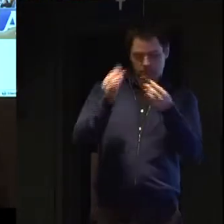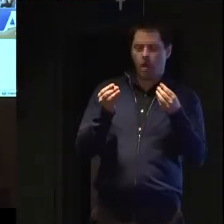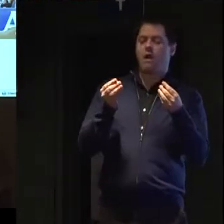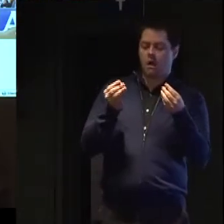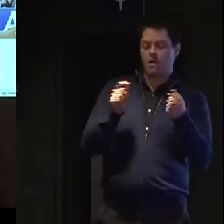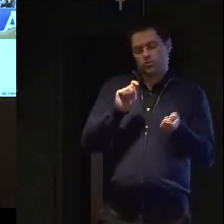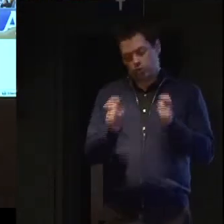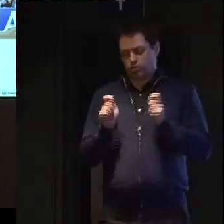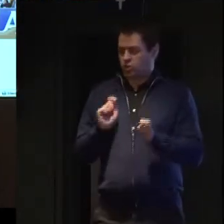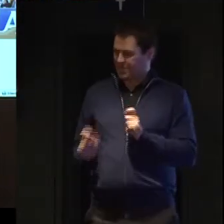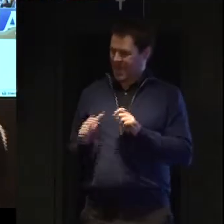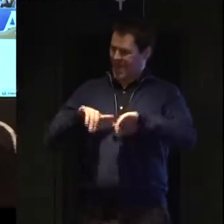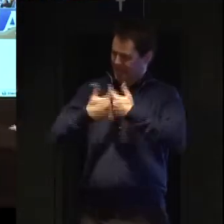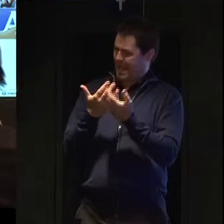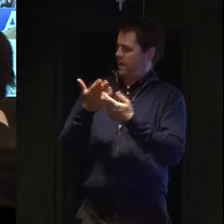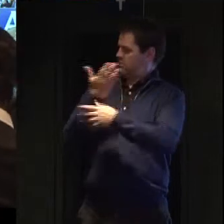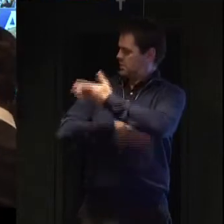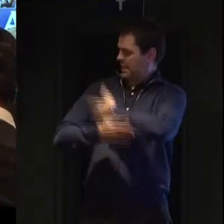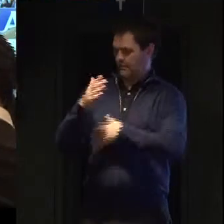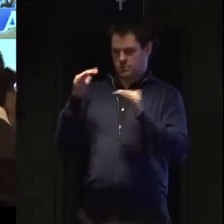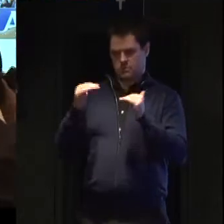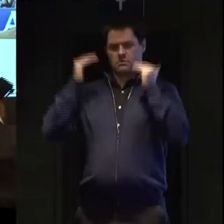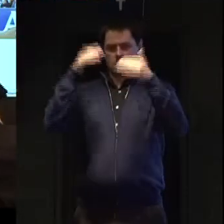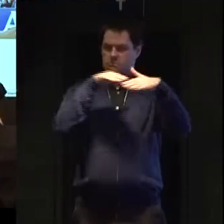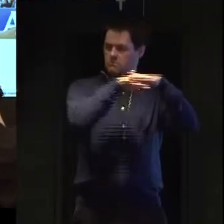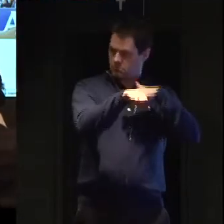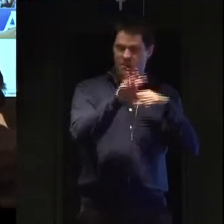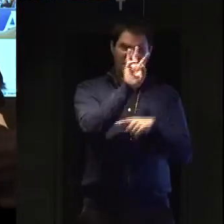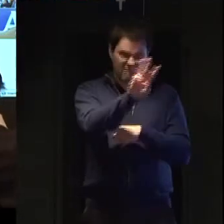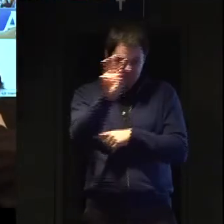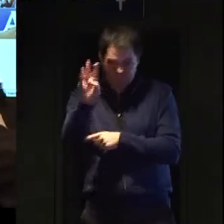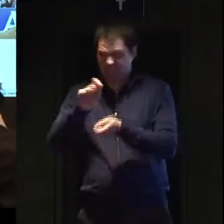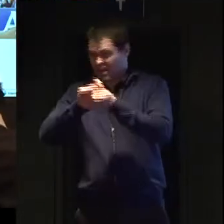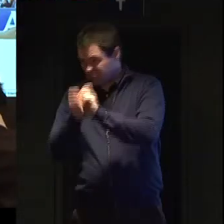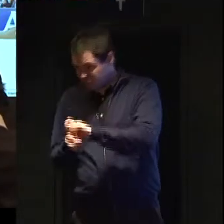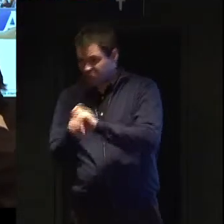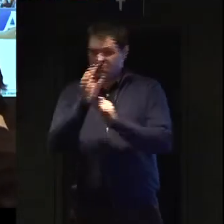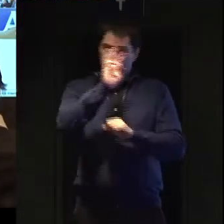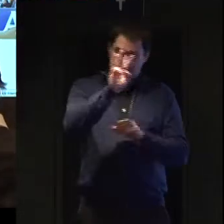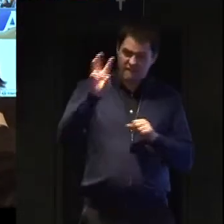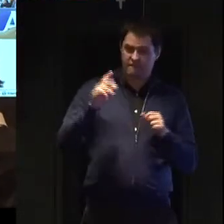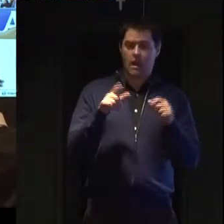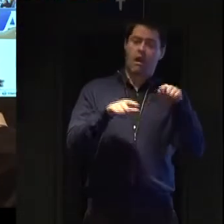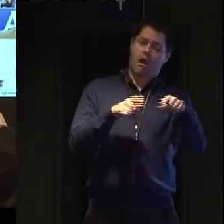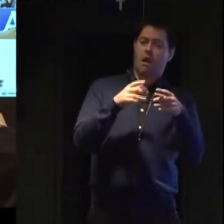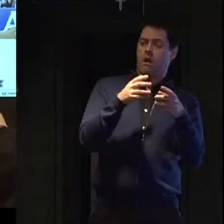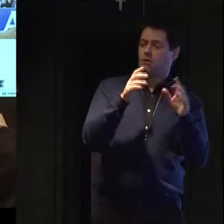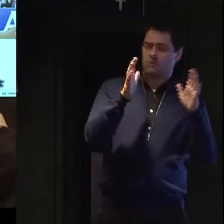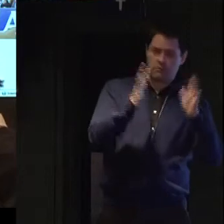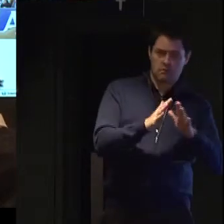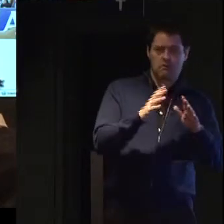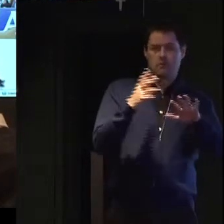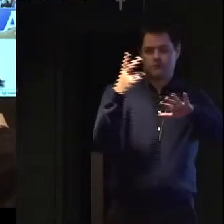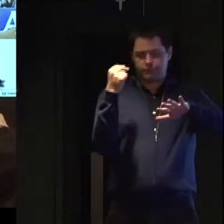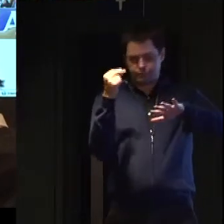is relevant and what people need to know and how they need to get access to that information. And I think for an access officer, it's probably a role of